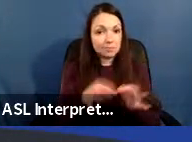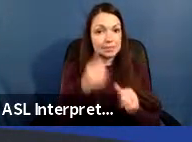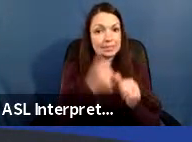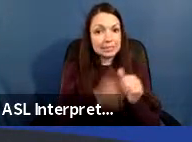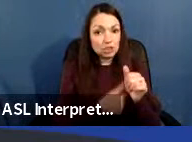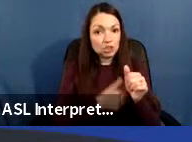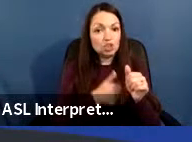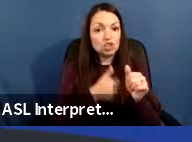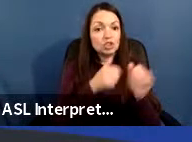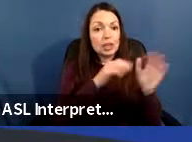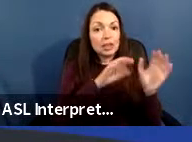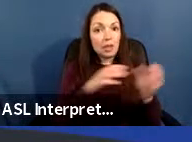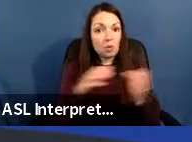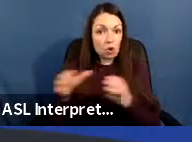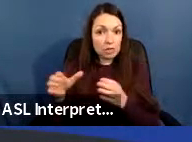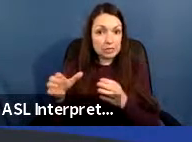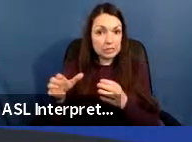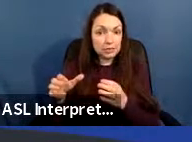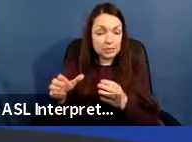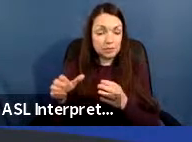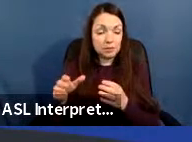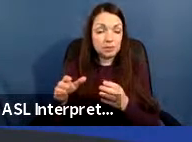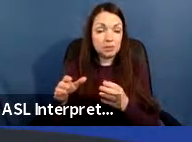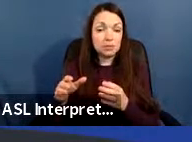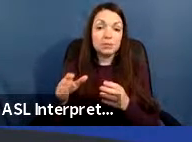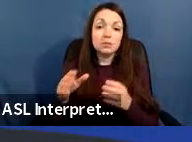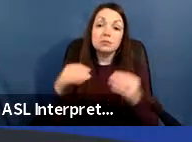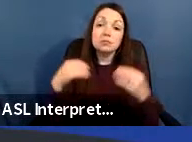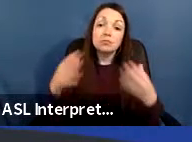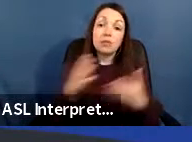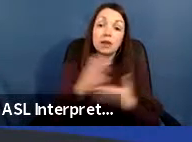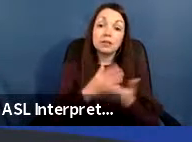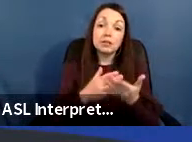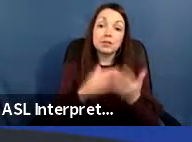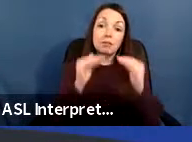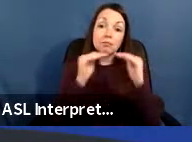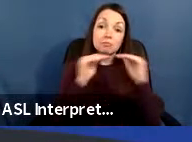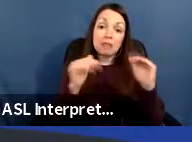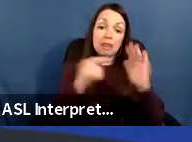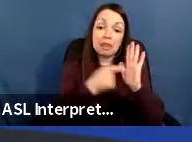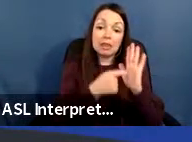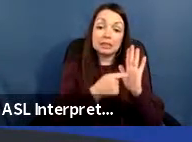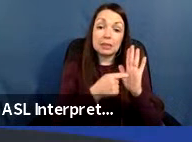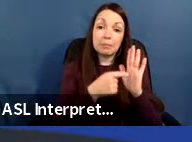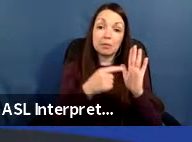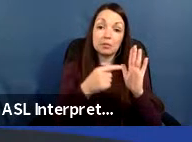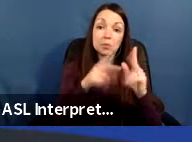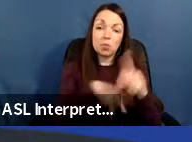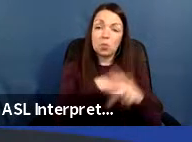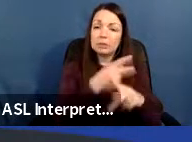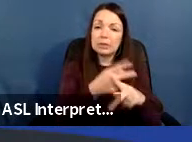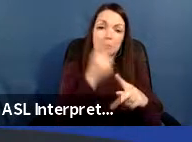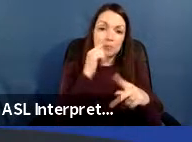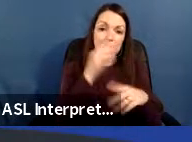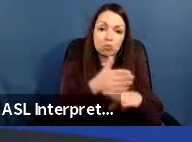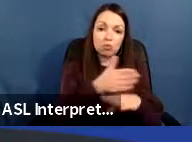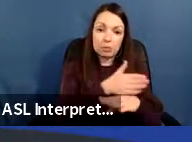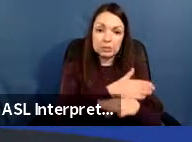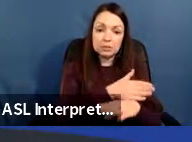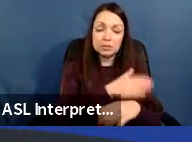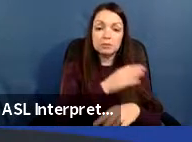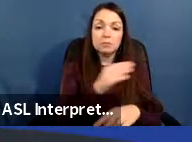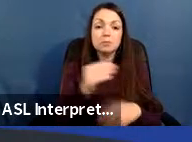and explain each of these categories. We'll provide some high-level examples of the type of improvements these are, the scope